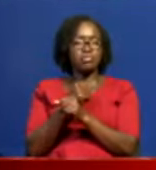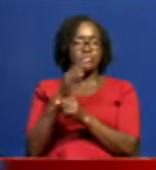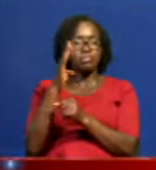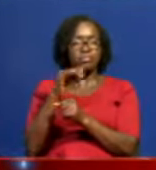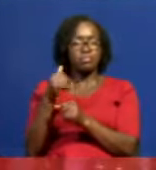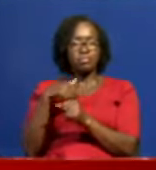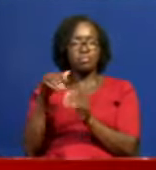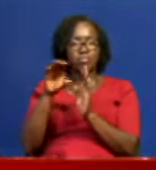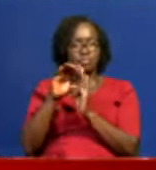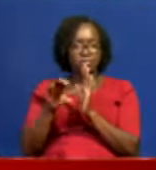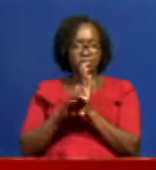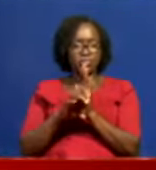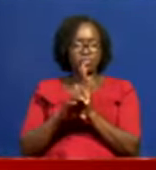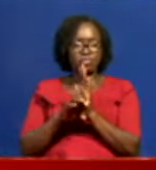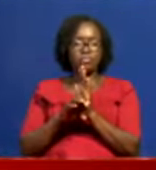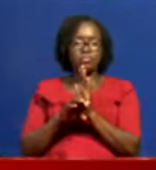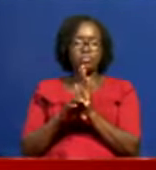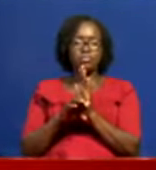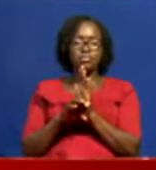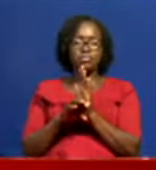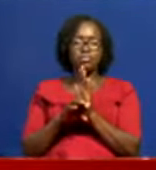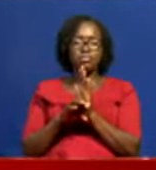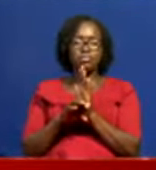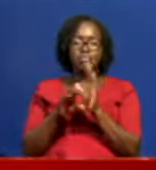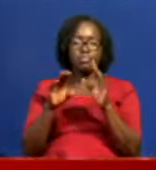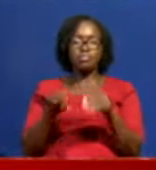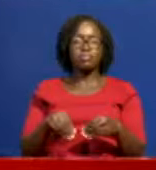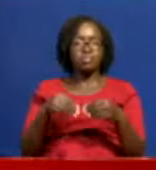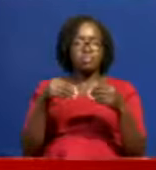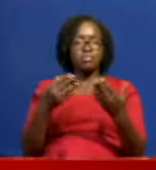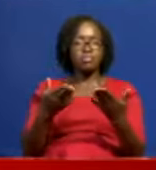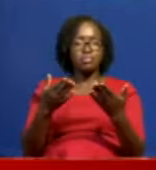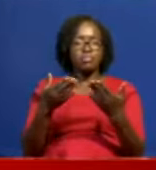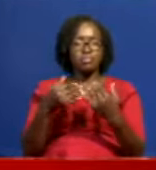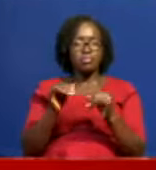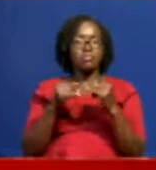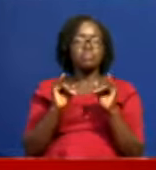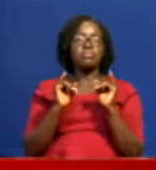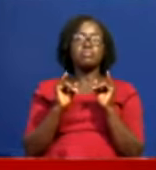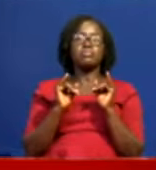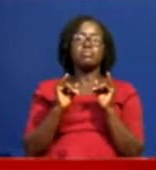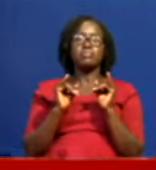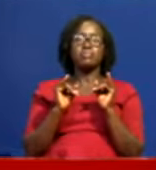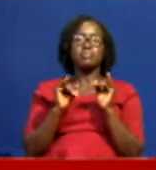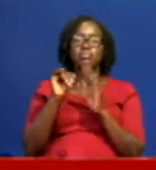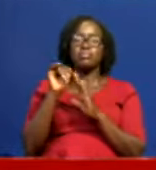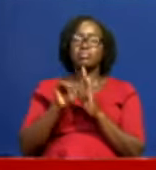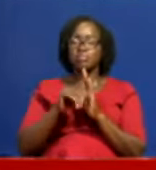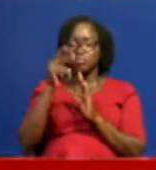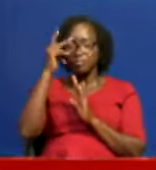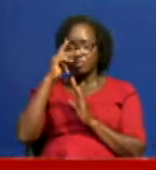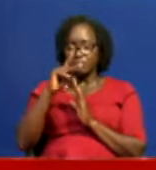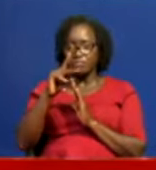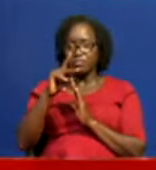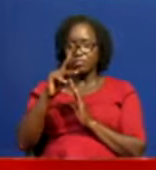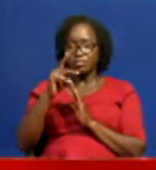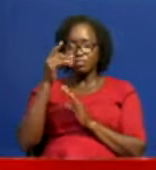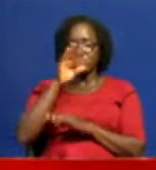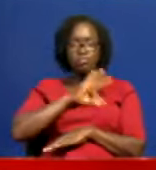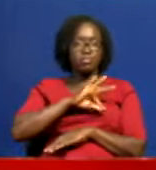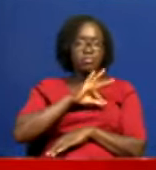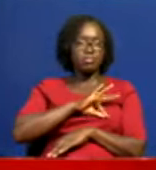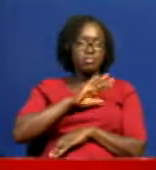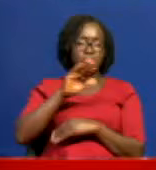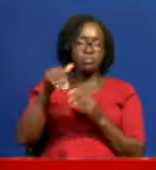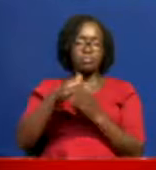our constitutional dispensation, providing for the implementation of state policy for the benefit of